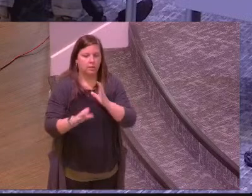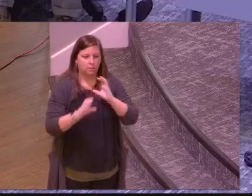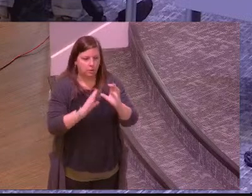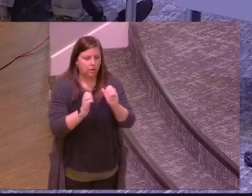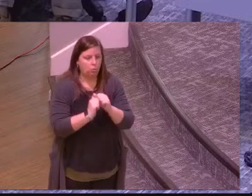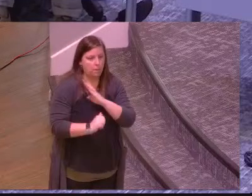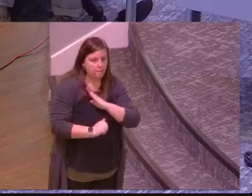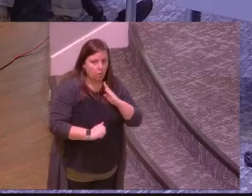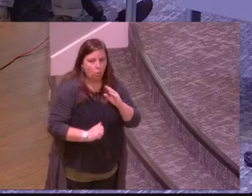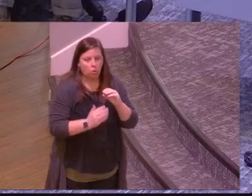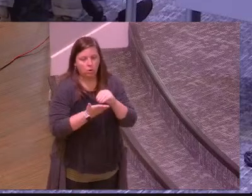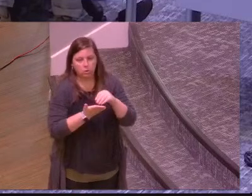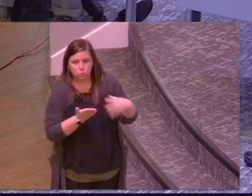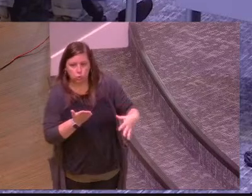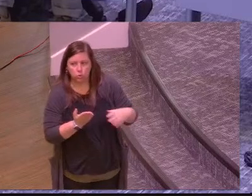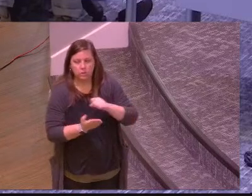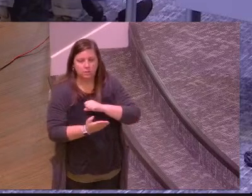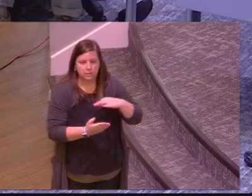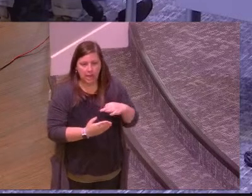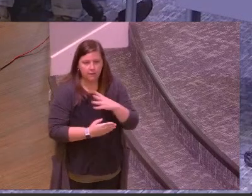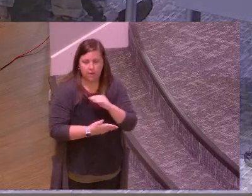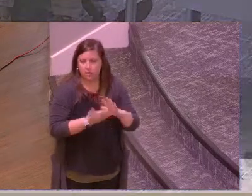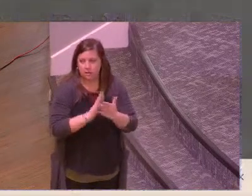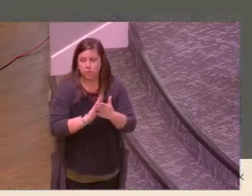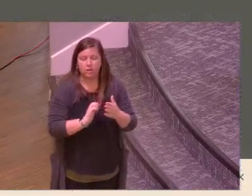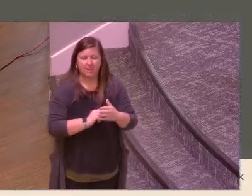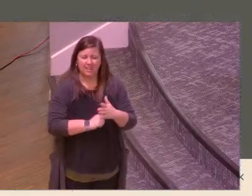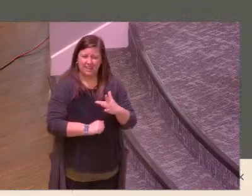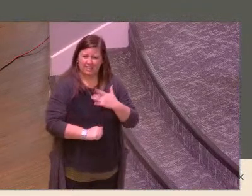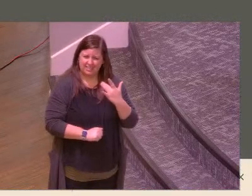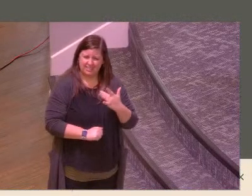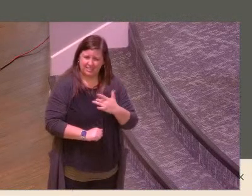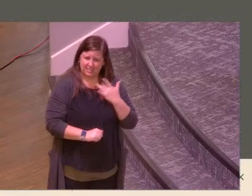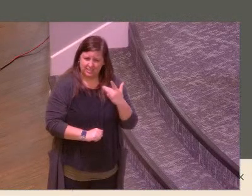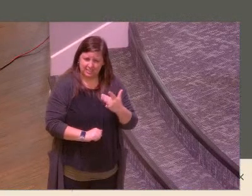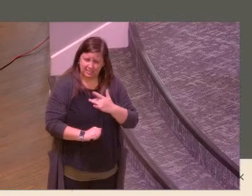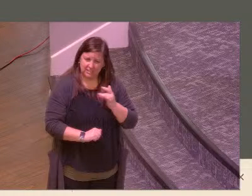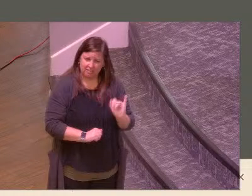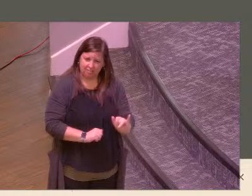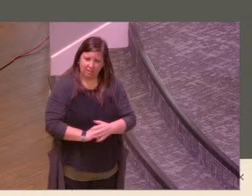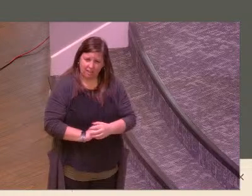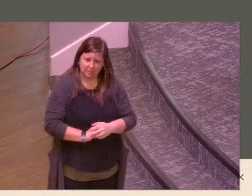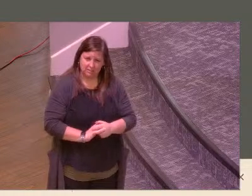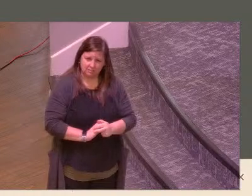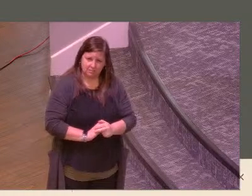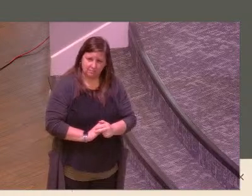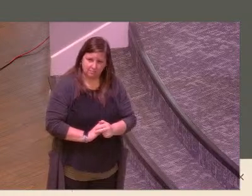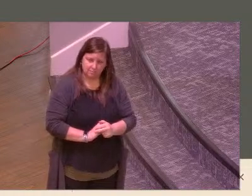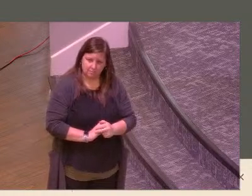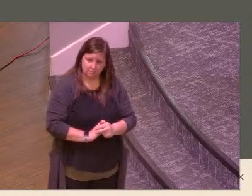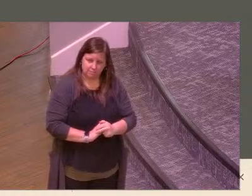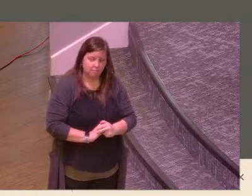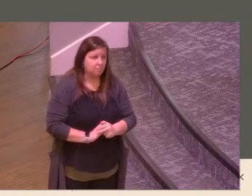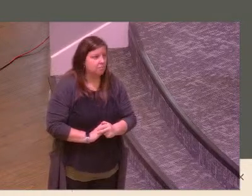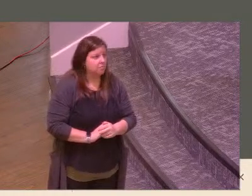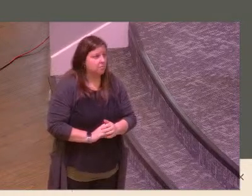and the community. It would seem like to me that the